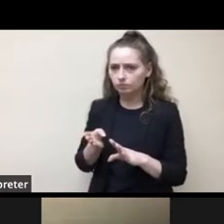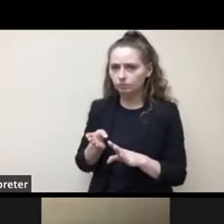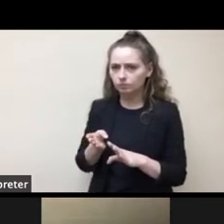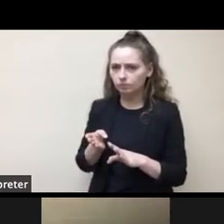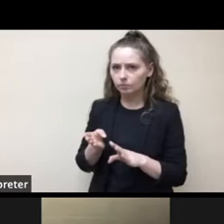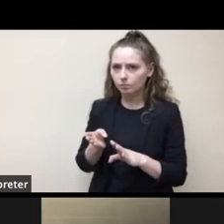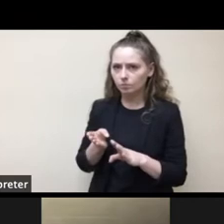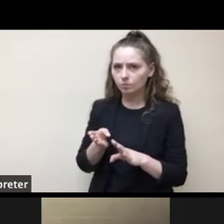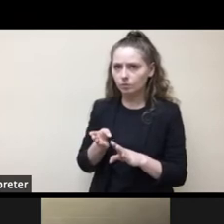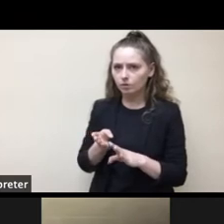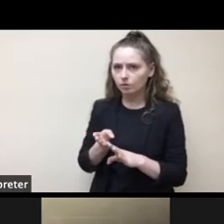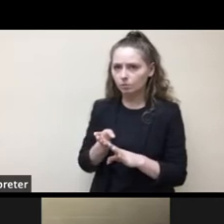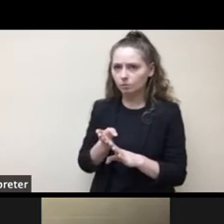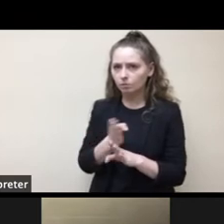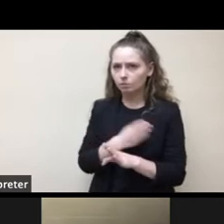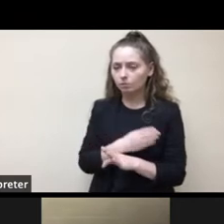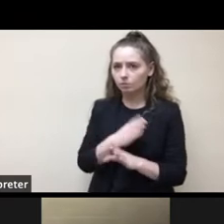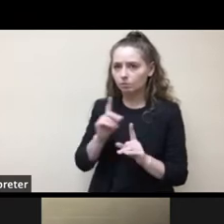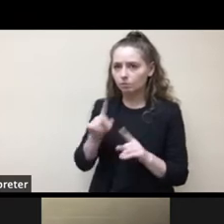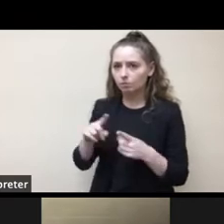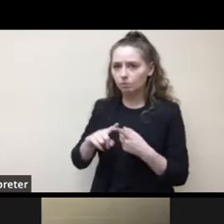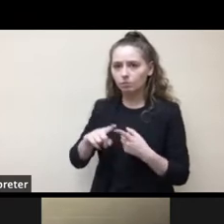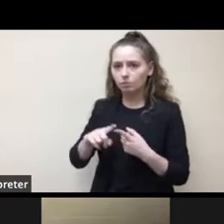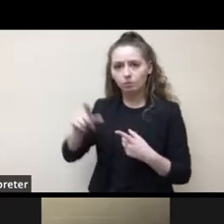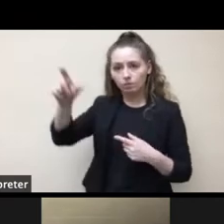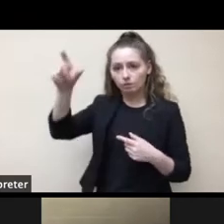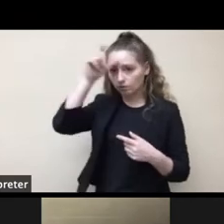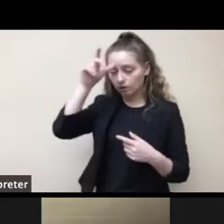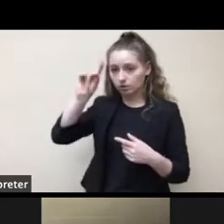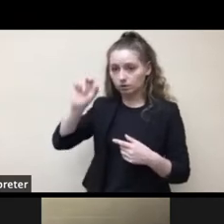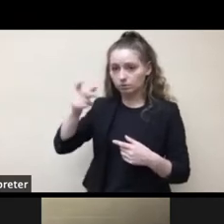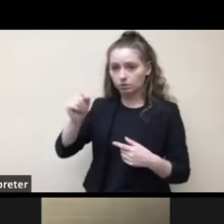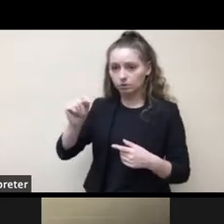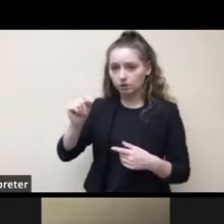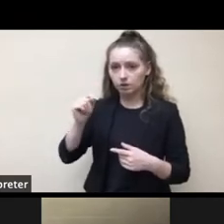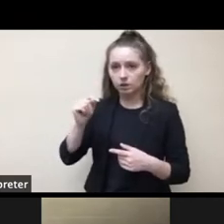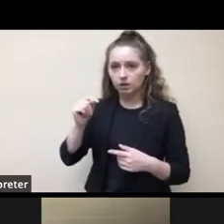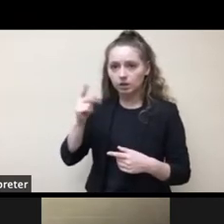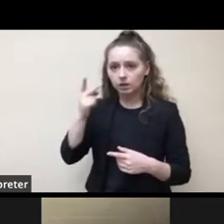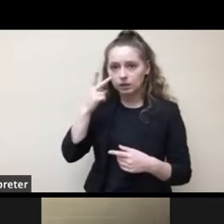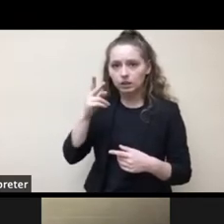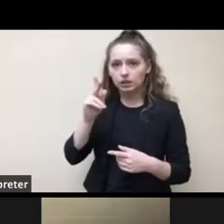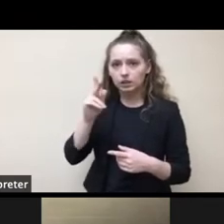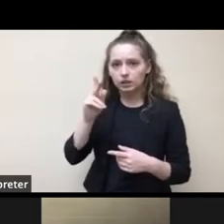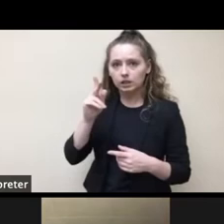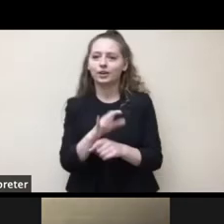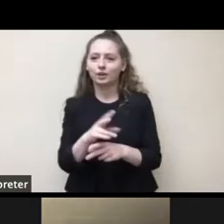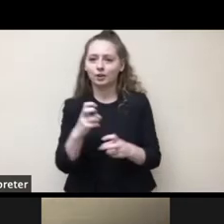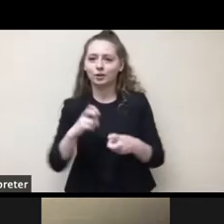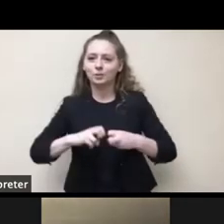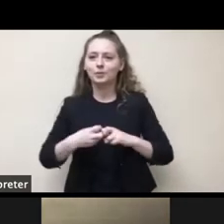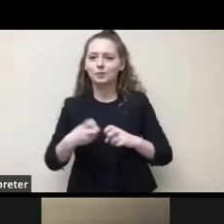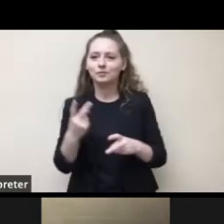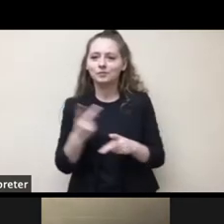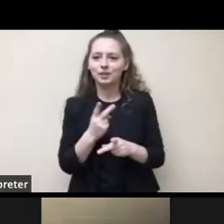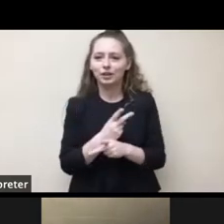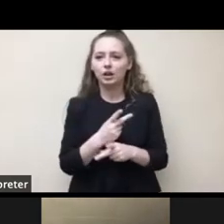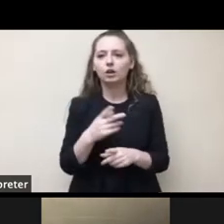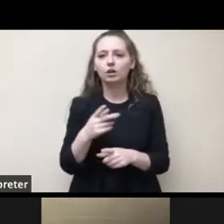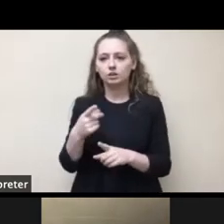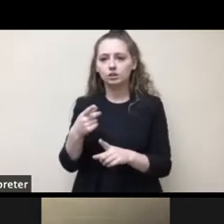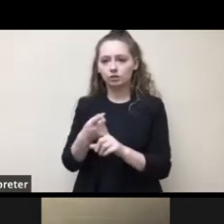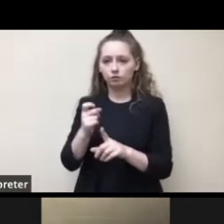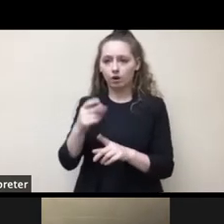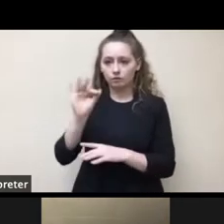Before I go over to Hammond Fire Department, I see Karen's got the sound problems figured out. We'll go to Karen Callahan over at the emergency room at Franciscan Healthcare. How you doing, Karen?